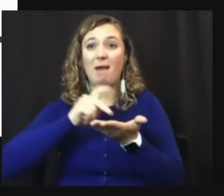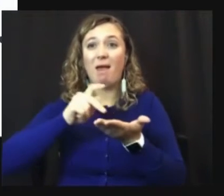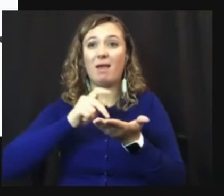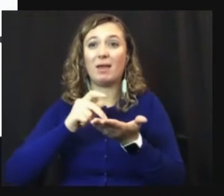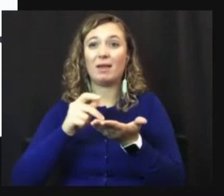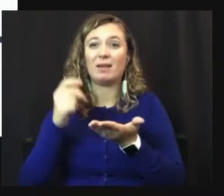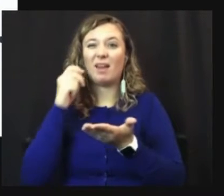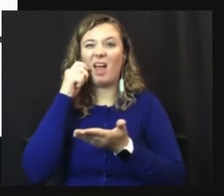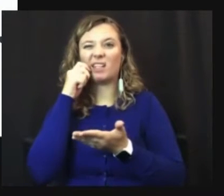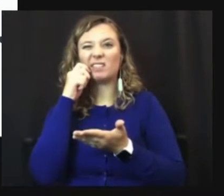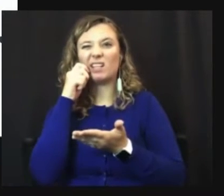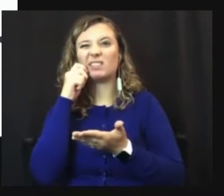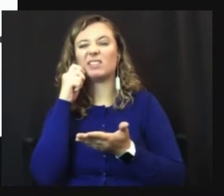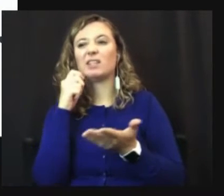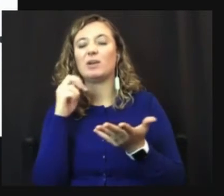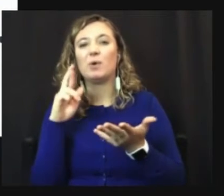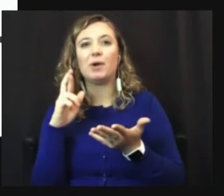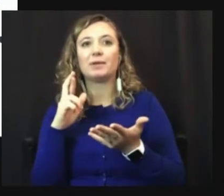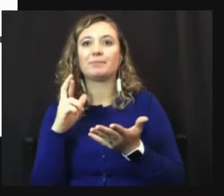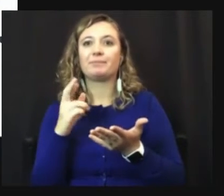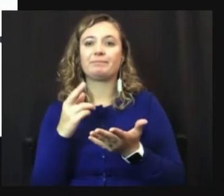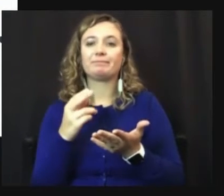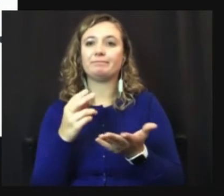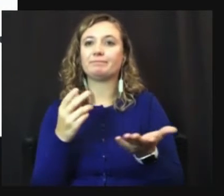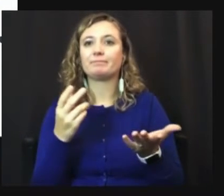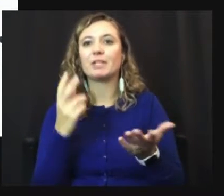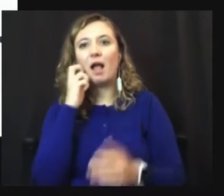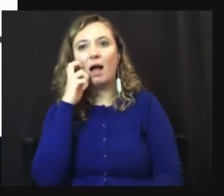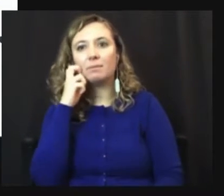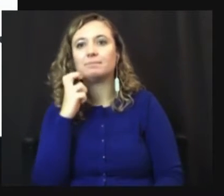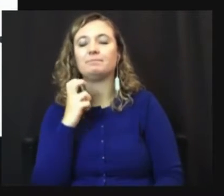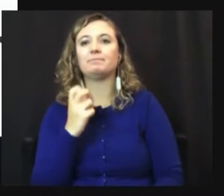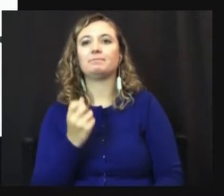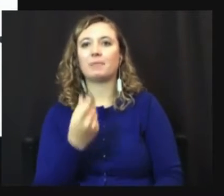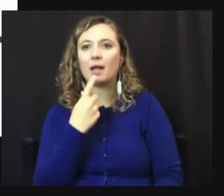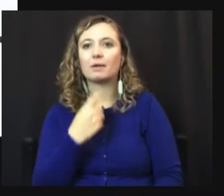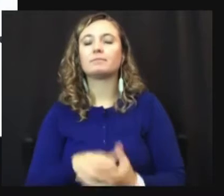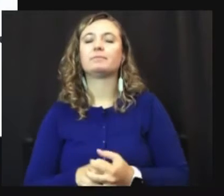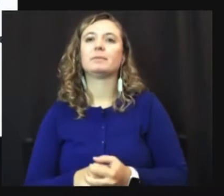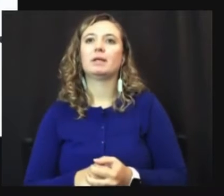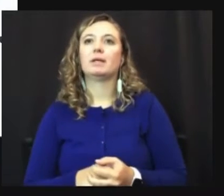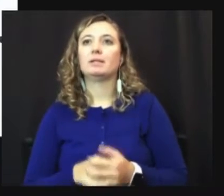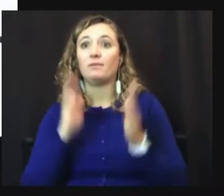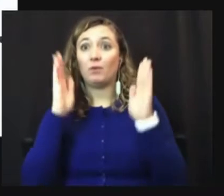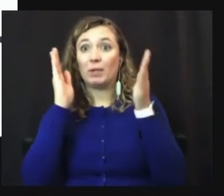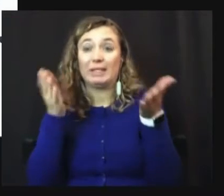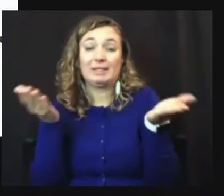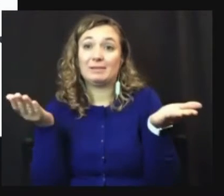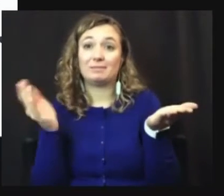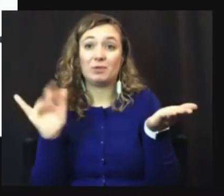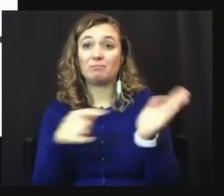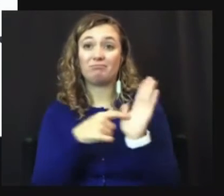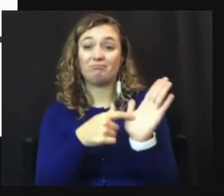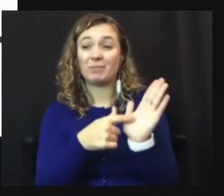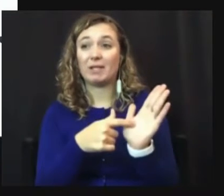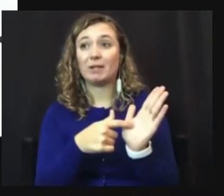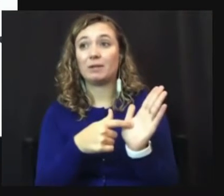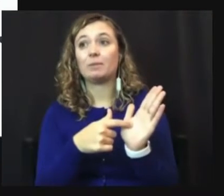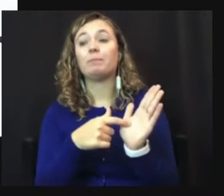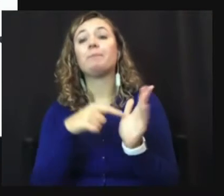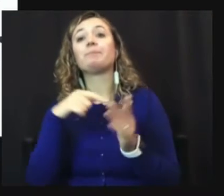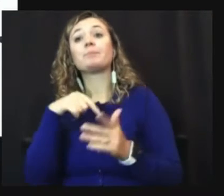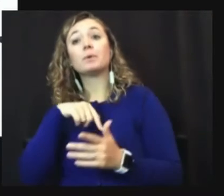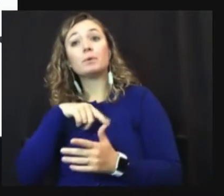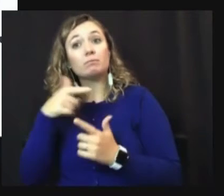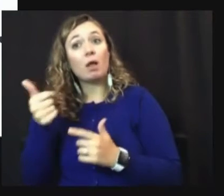stay focused. And those are prime examples of that. And we've got, the twirling and the rocking and the